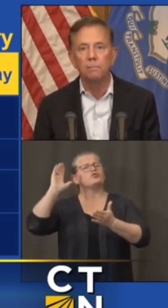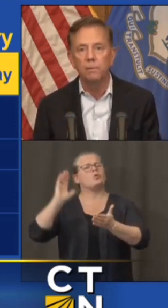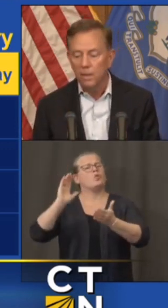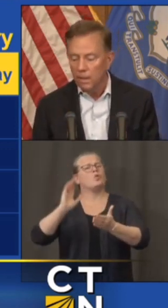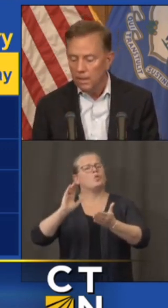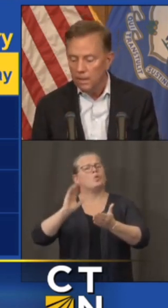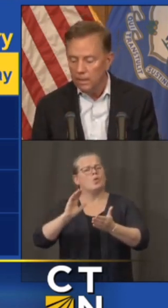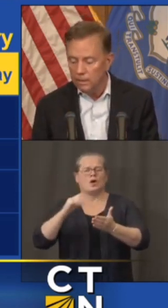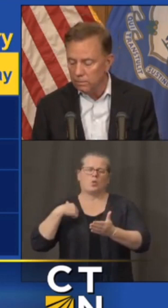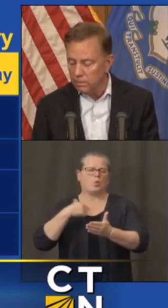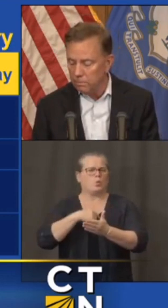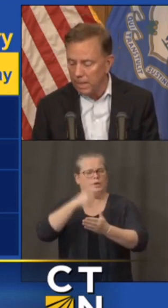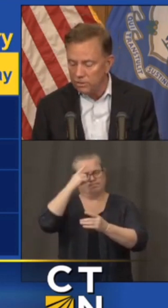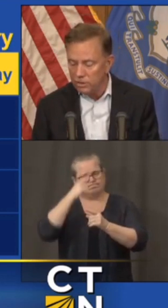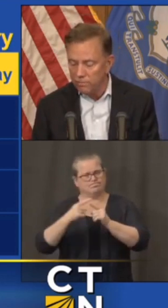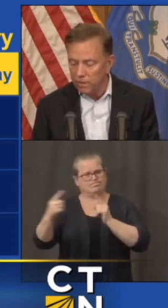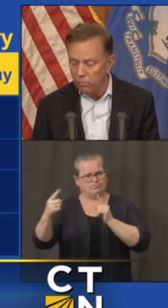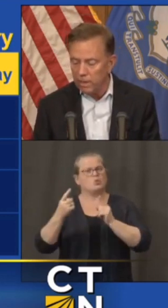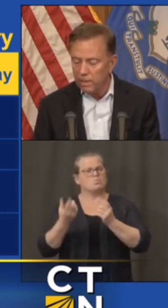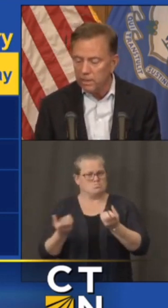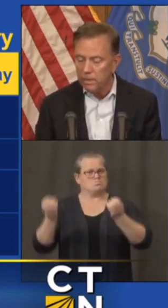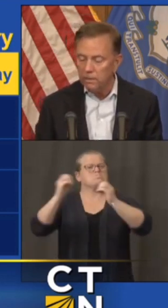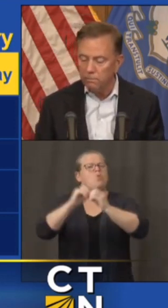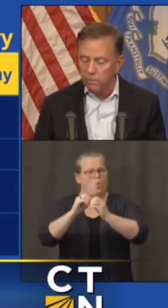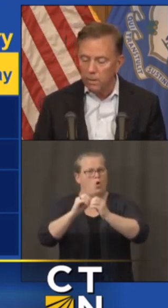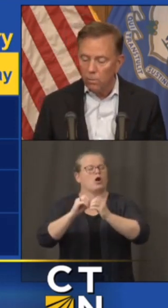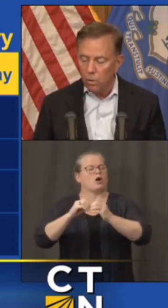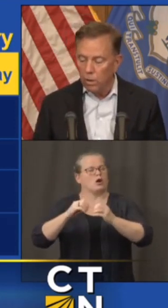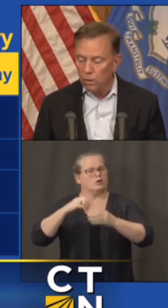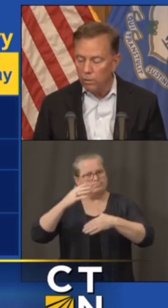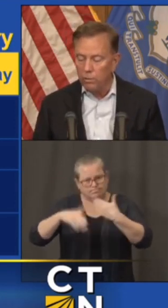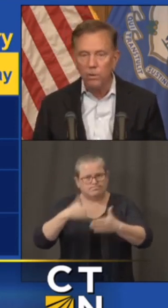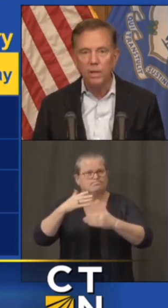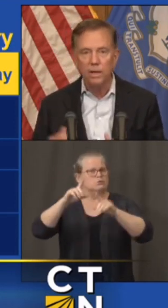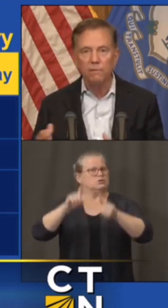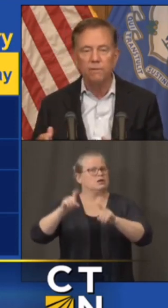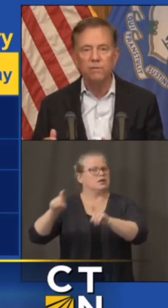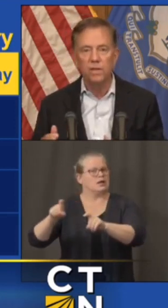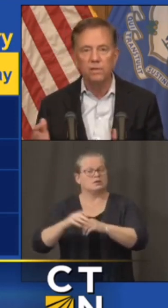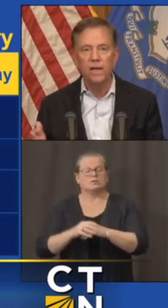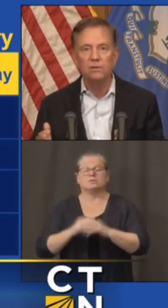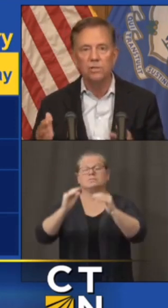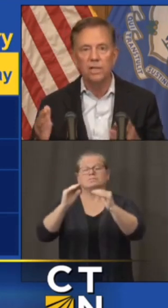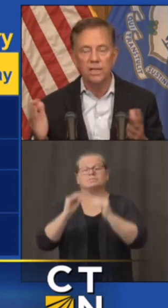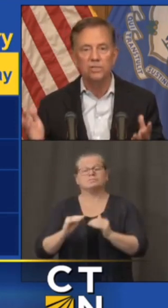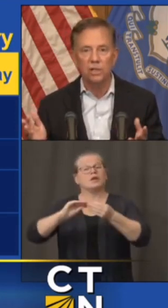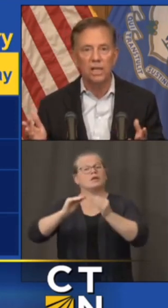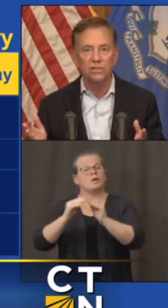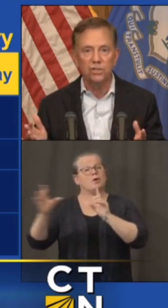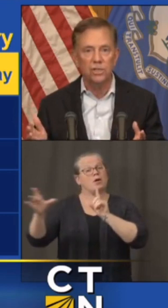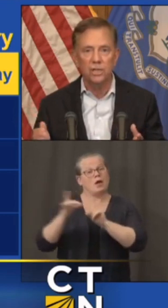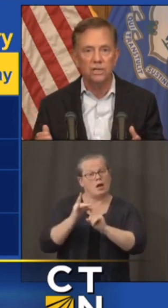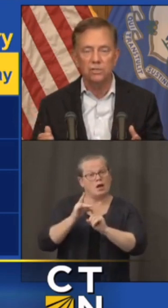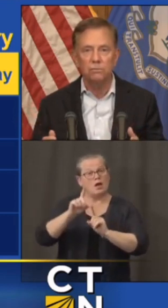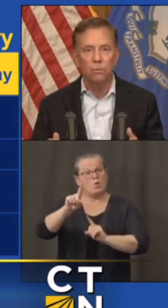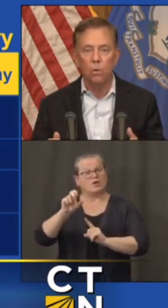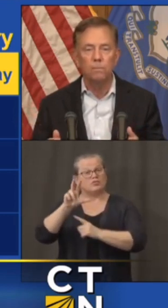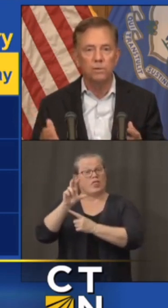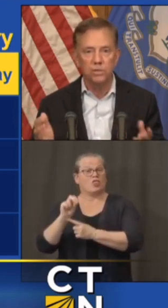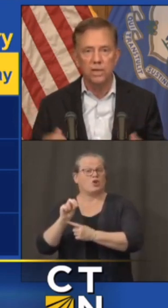ramping up. The positivity rate, 130 out of 15,000, that's less than